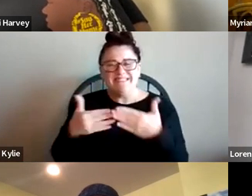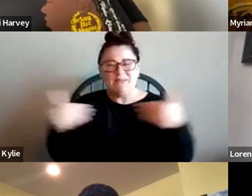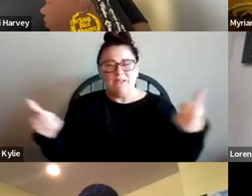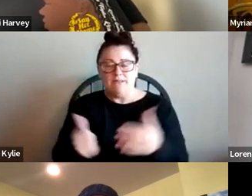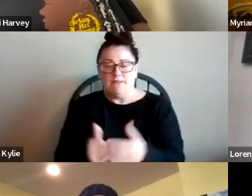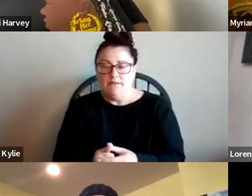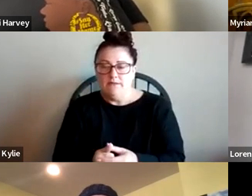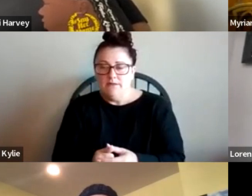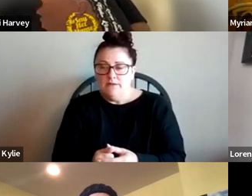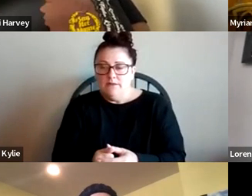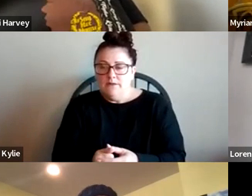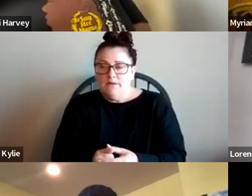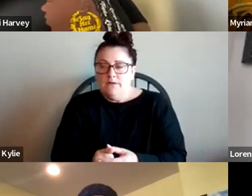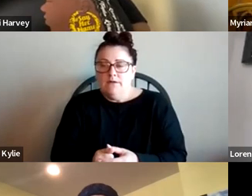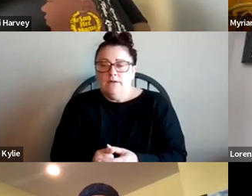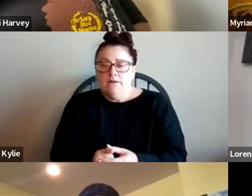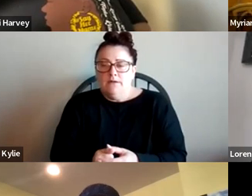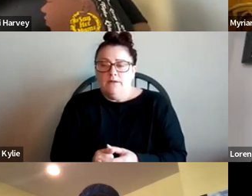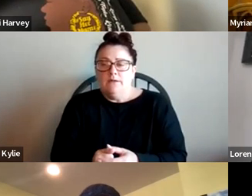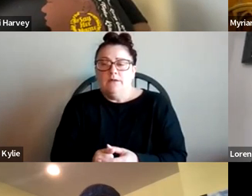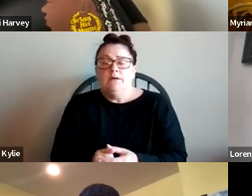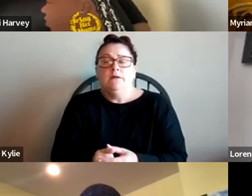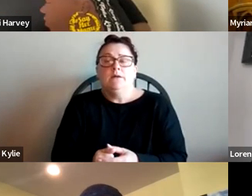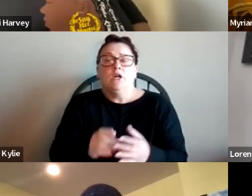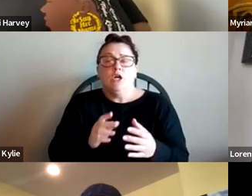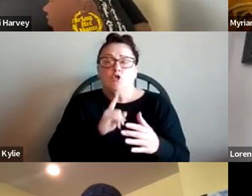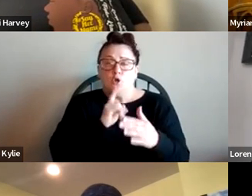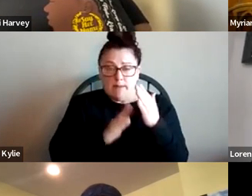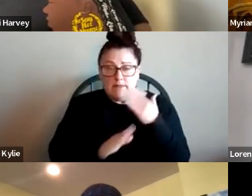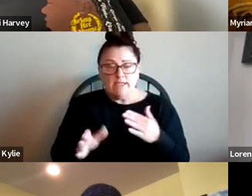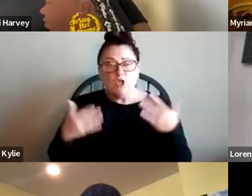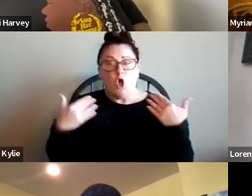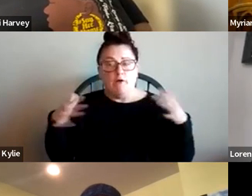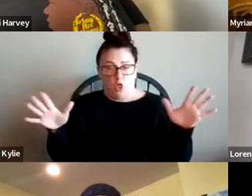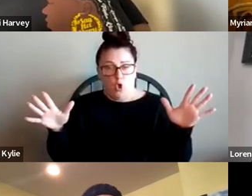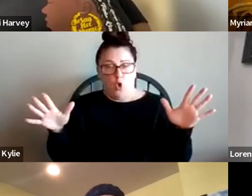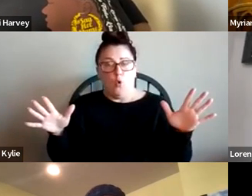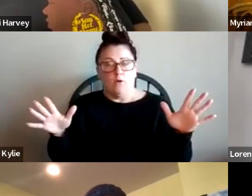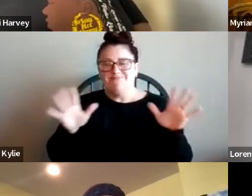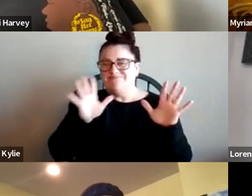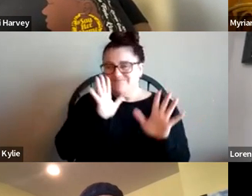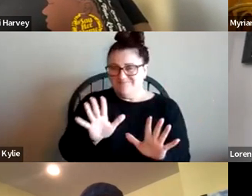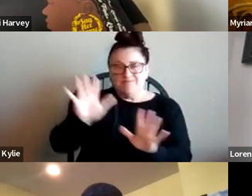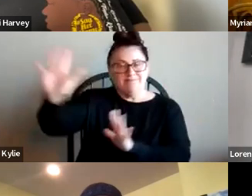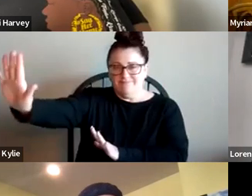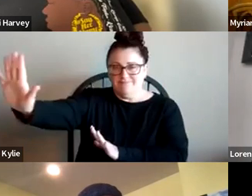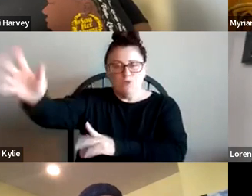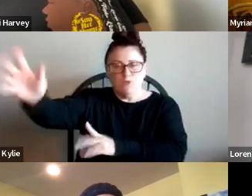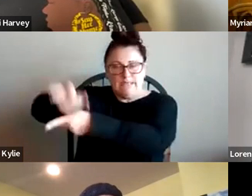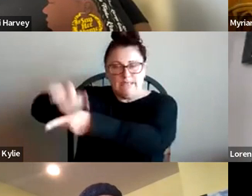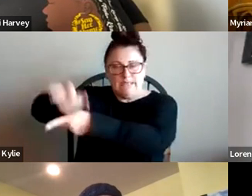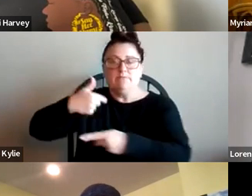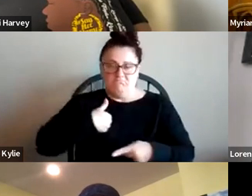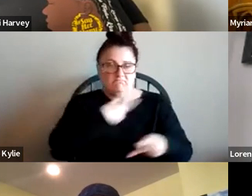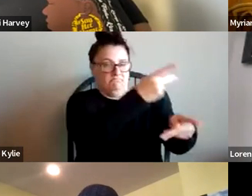being able to have the humility to offload responsibilities that aren't central to teaching and learning, and trusting that the actual experts in